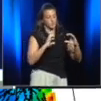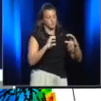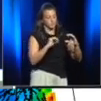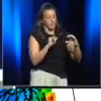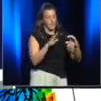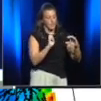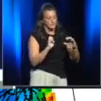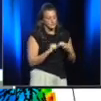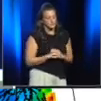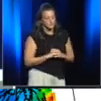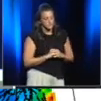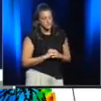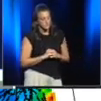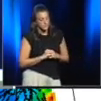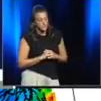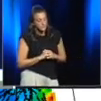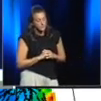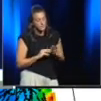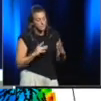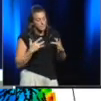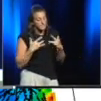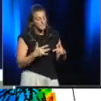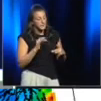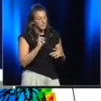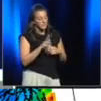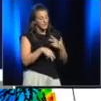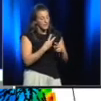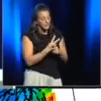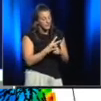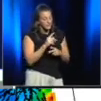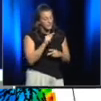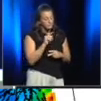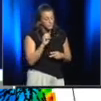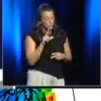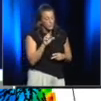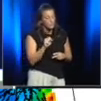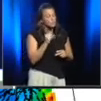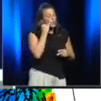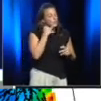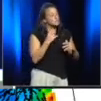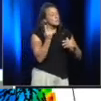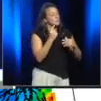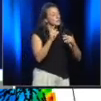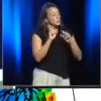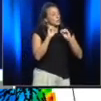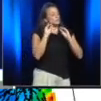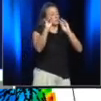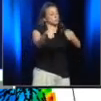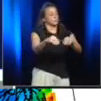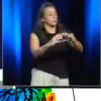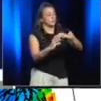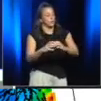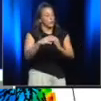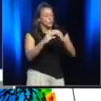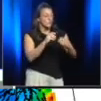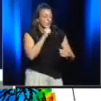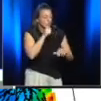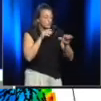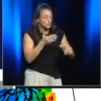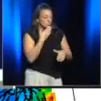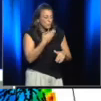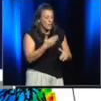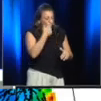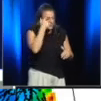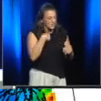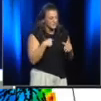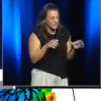usual oceanographic tools like Argo floats don't perform well in the pack ice, but elephant seals love it. So we were